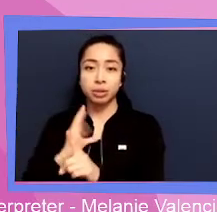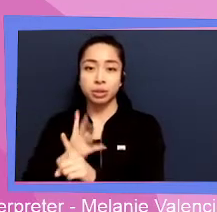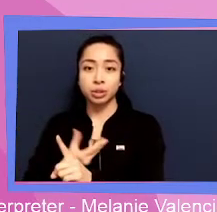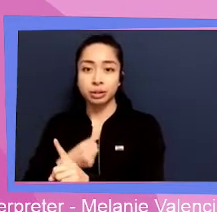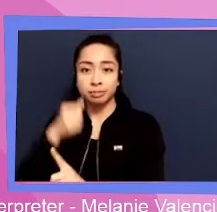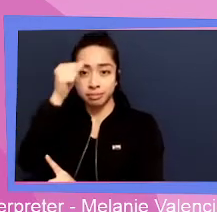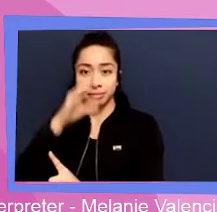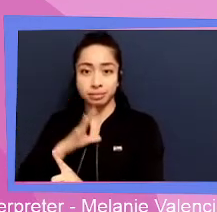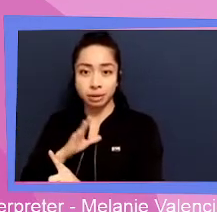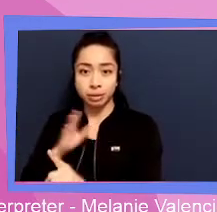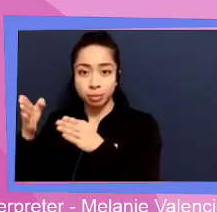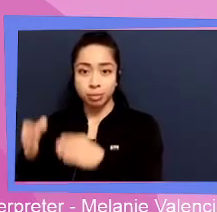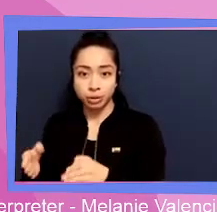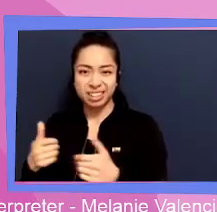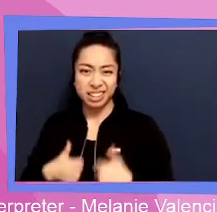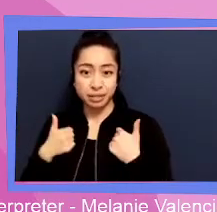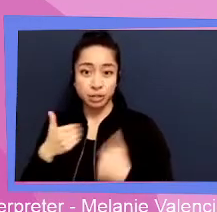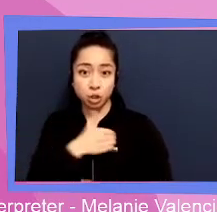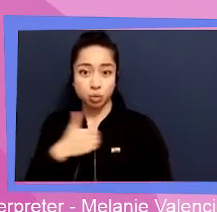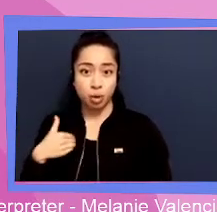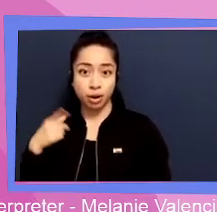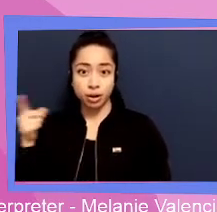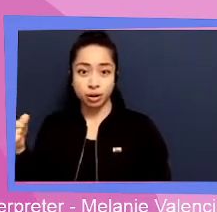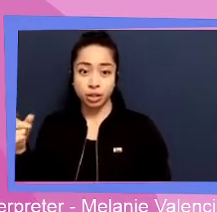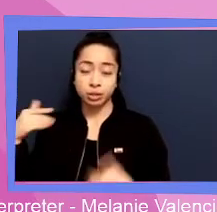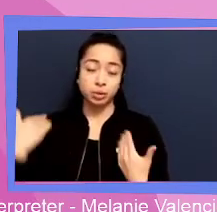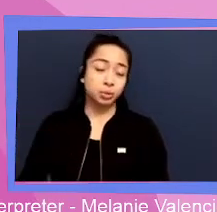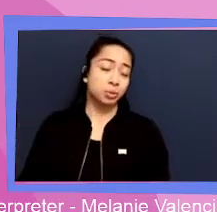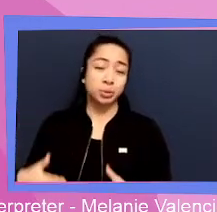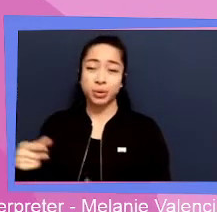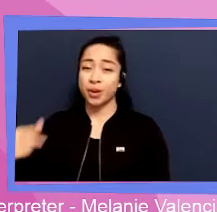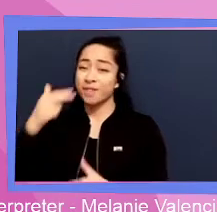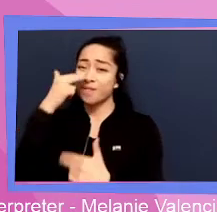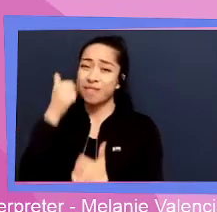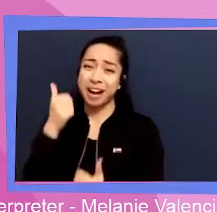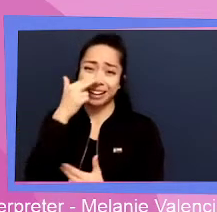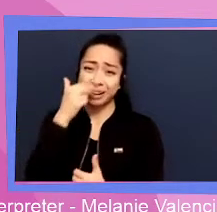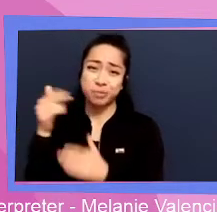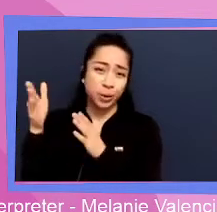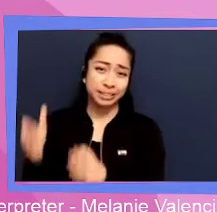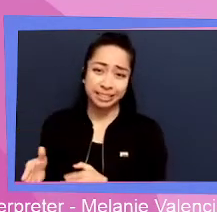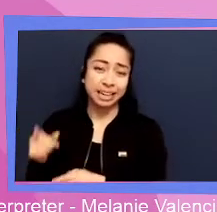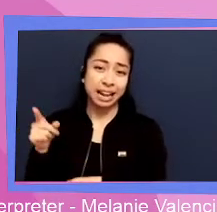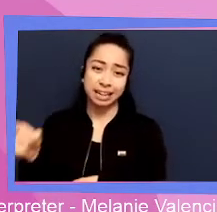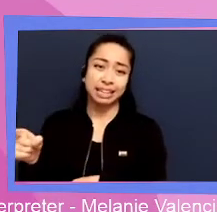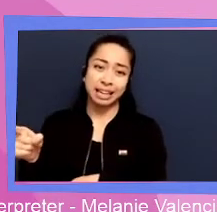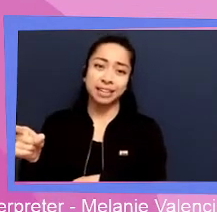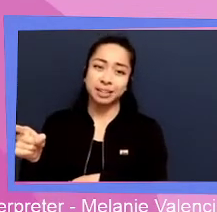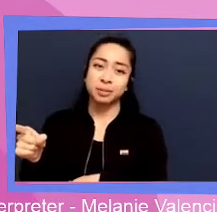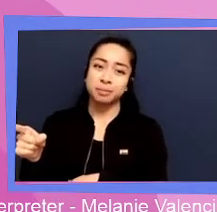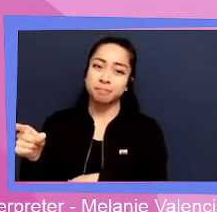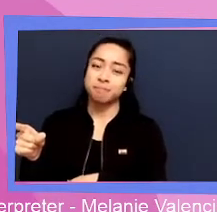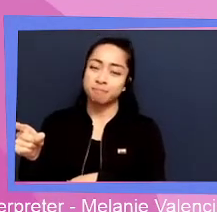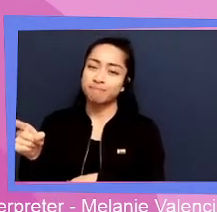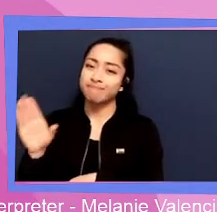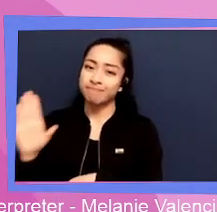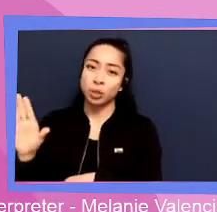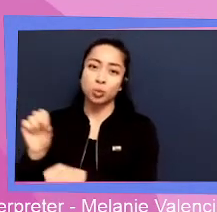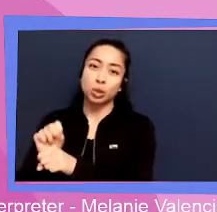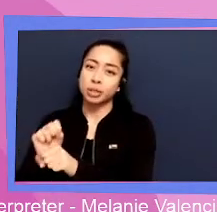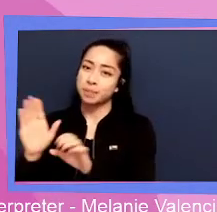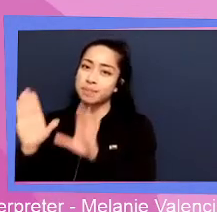in Toronto. They are super freaking funny, and they deserve for you to pick up this book. It's